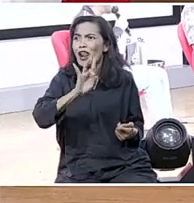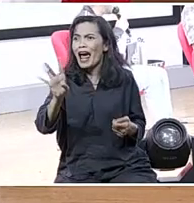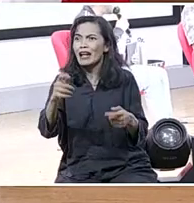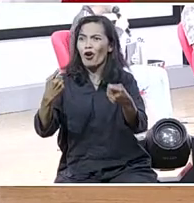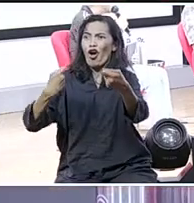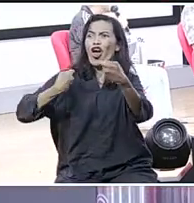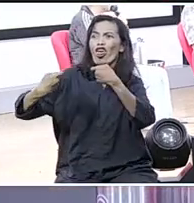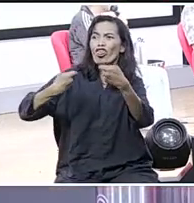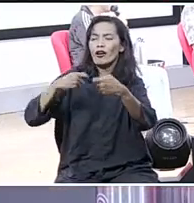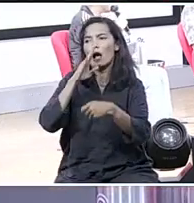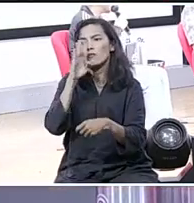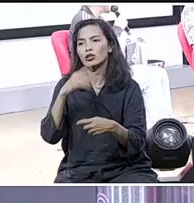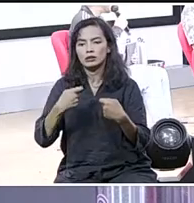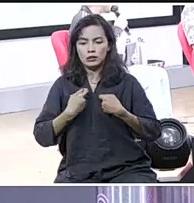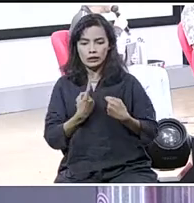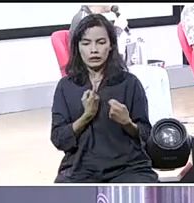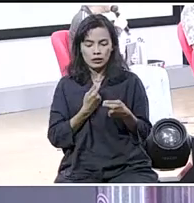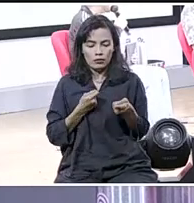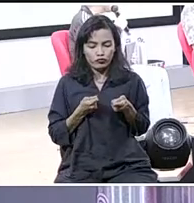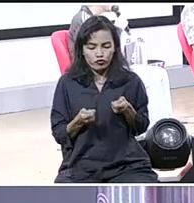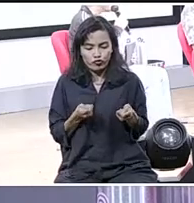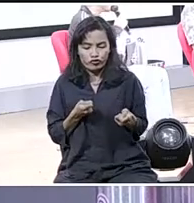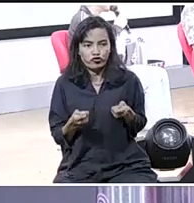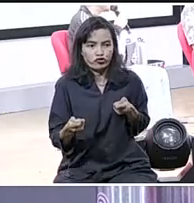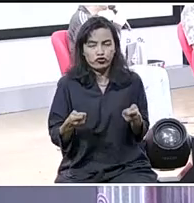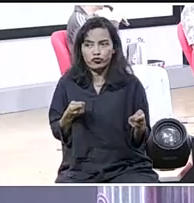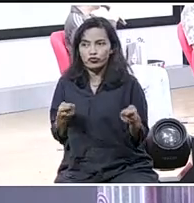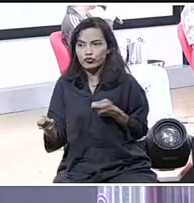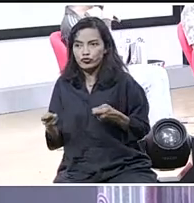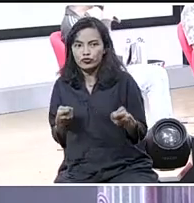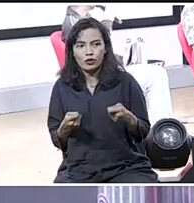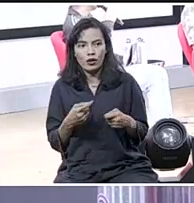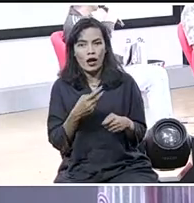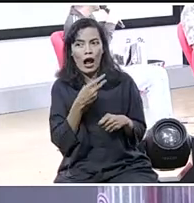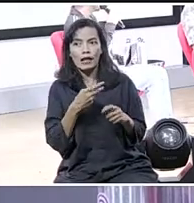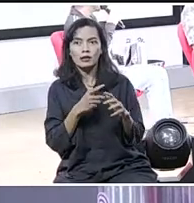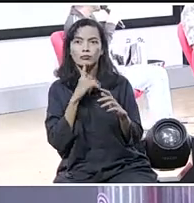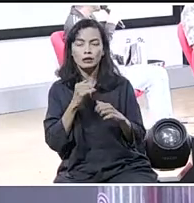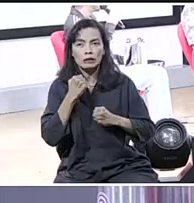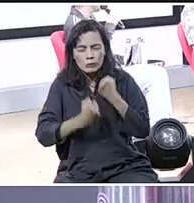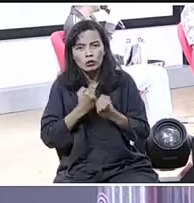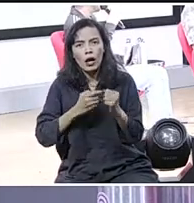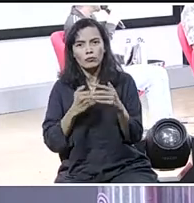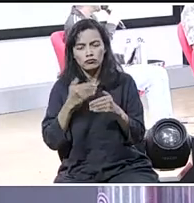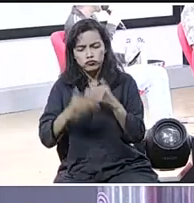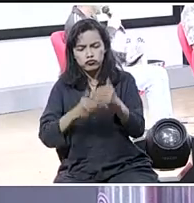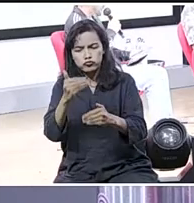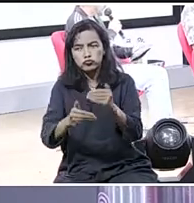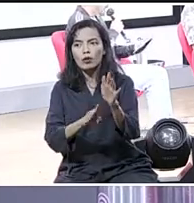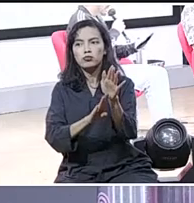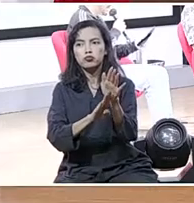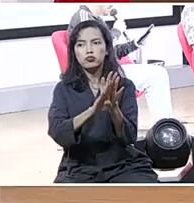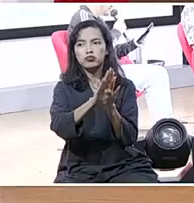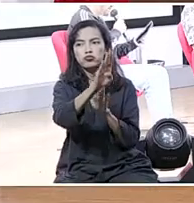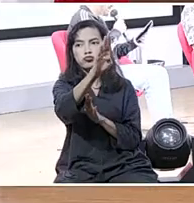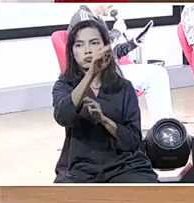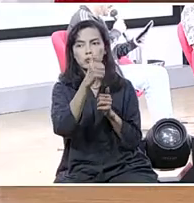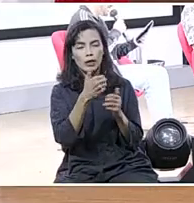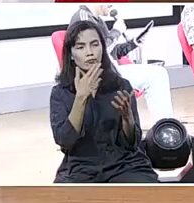all the noise and just start believing in yourself and just keep moving forward and continue to grow. Thank you.